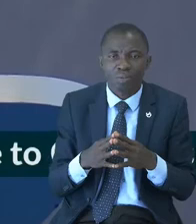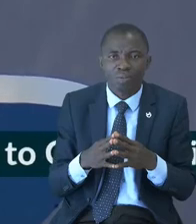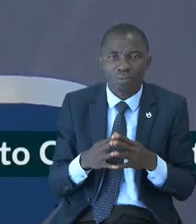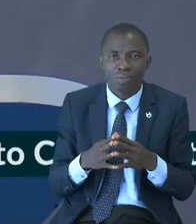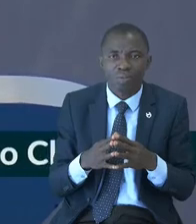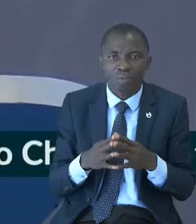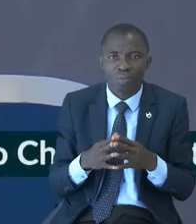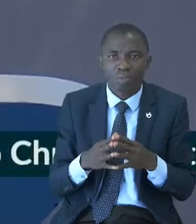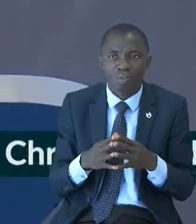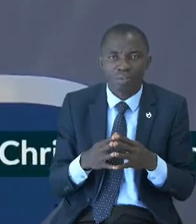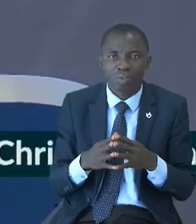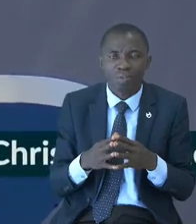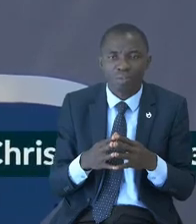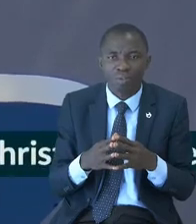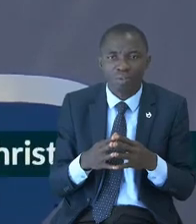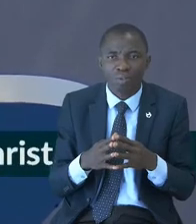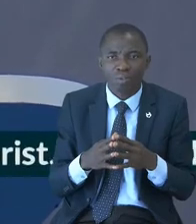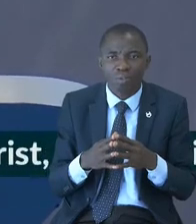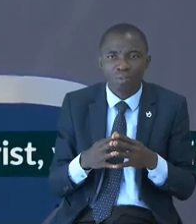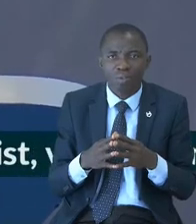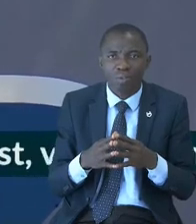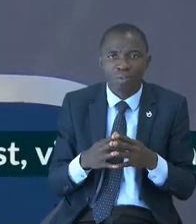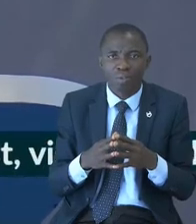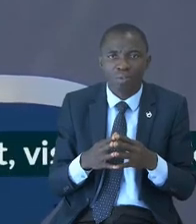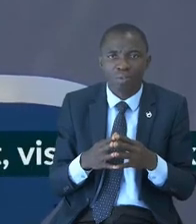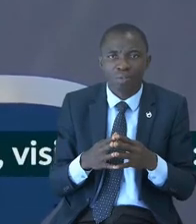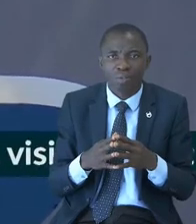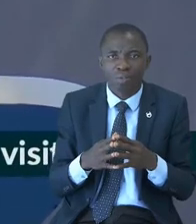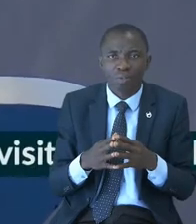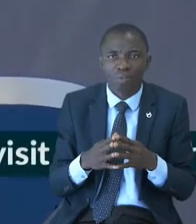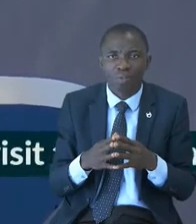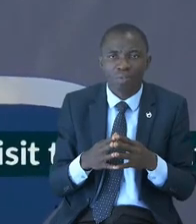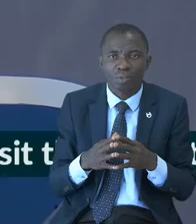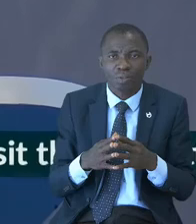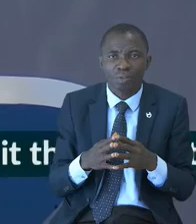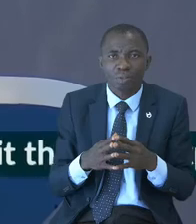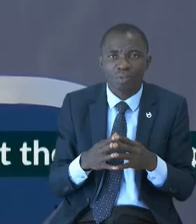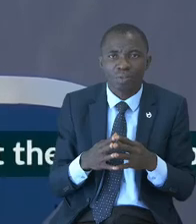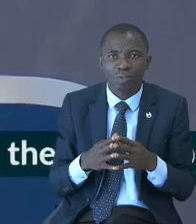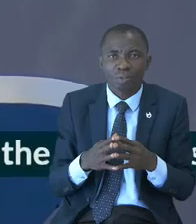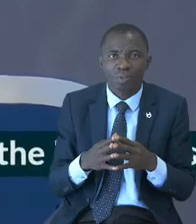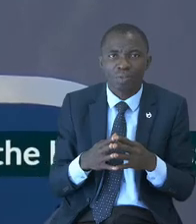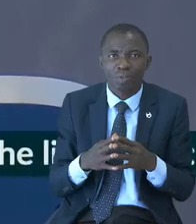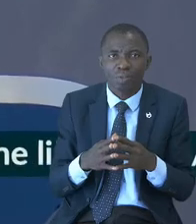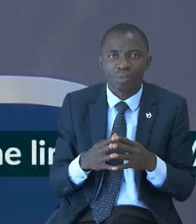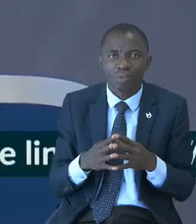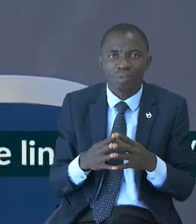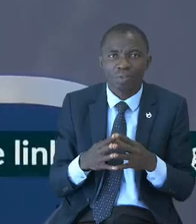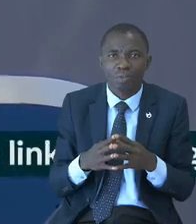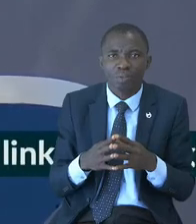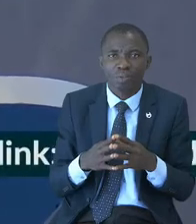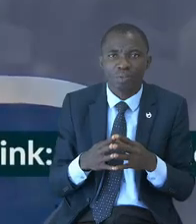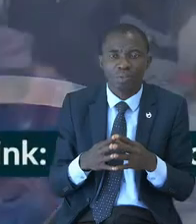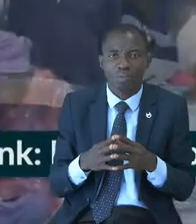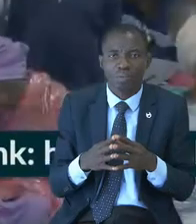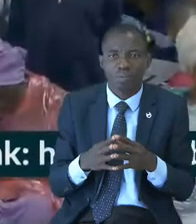If you have finished your own side there, raise up the flag, let me see, to indicate you have concluded the job.